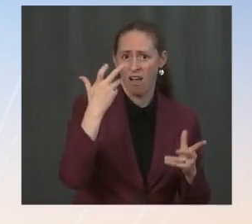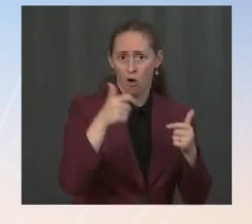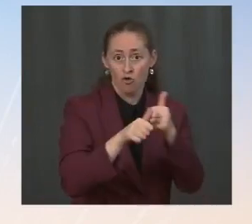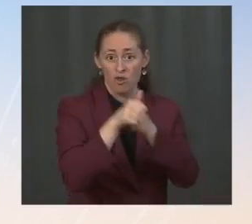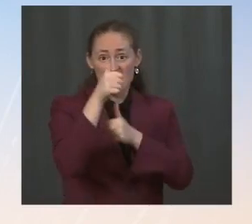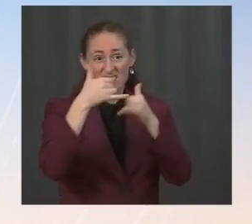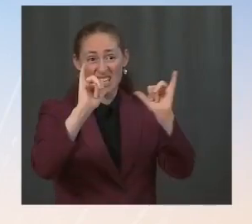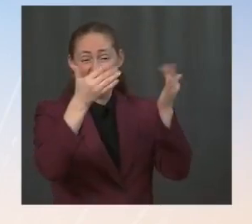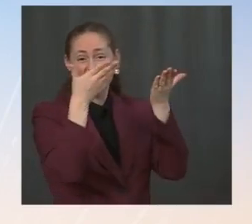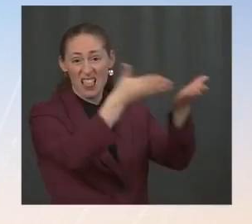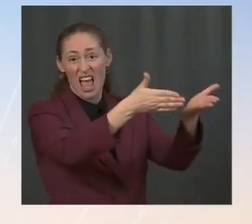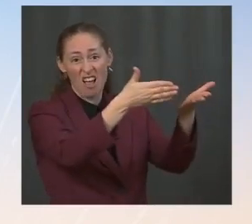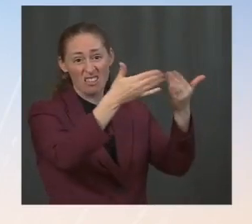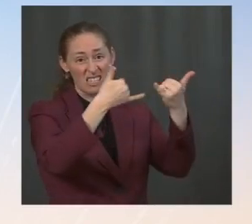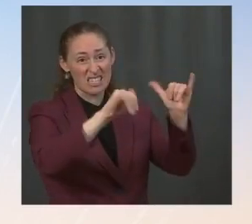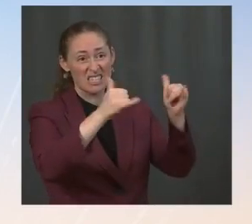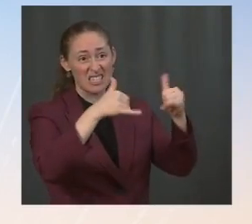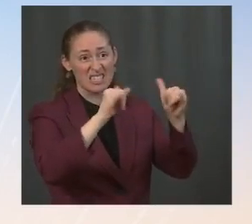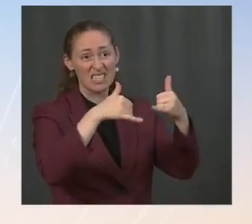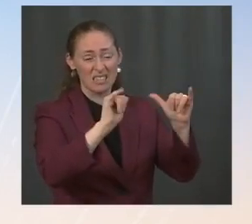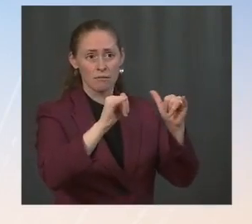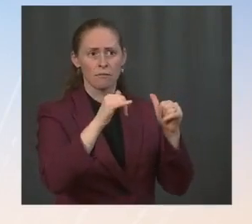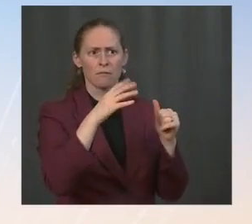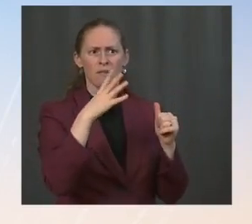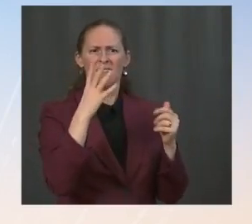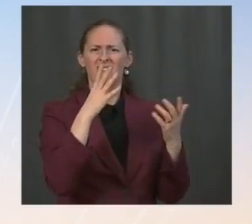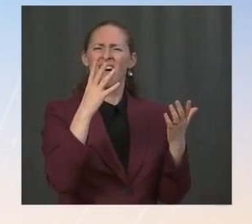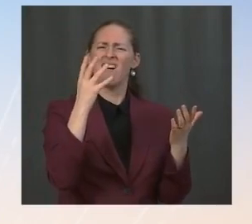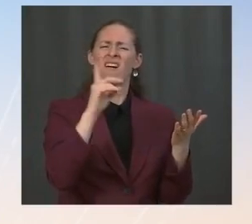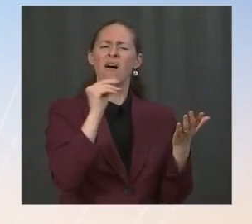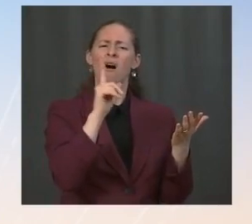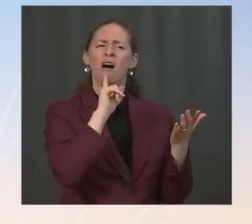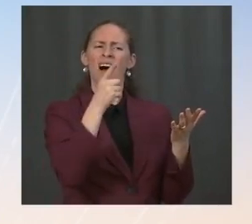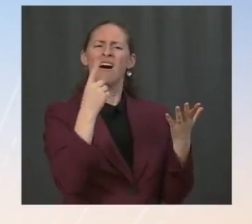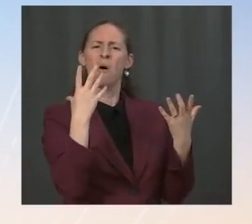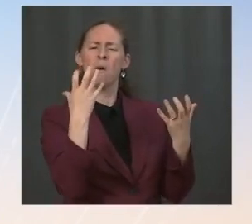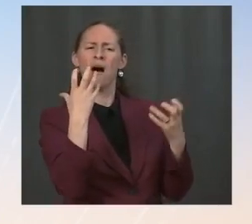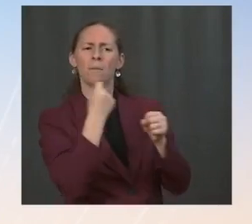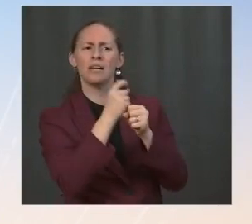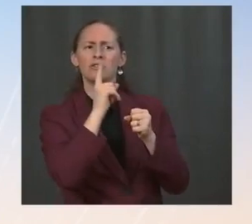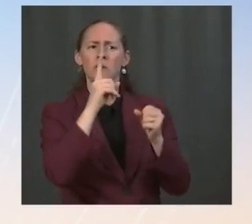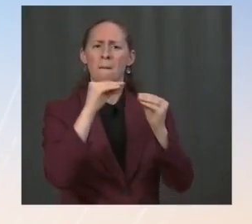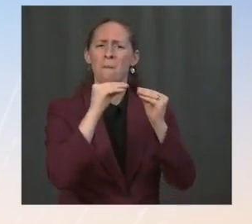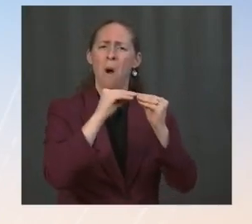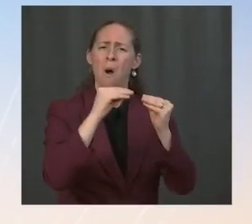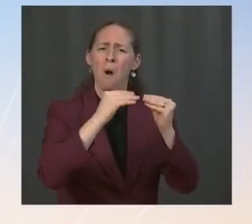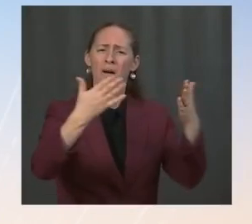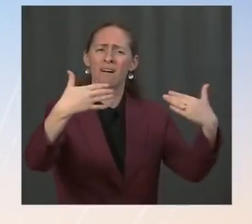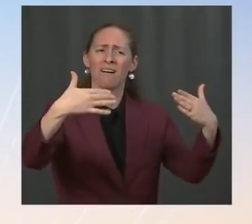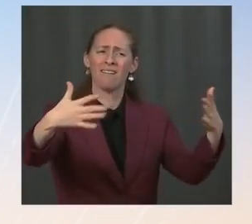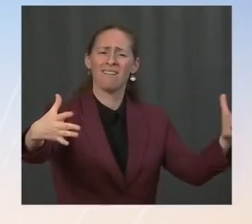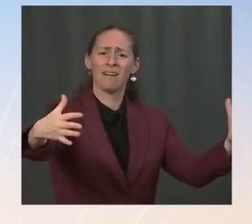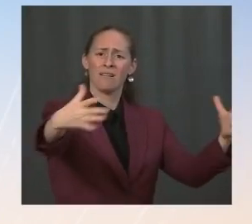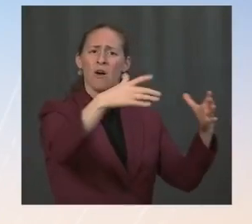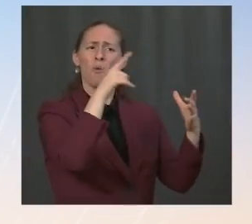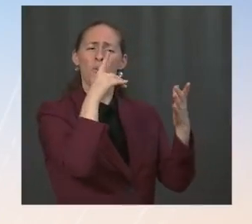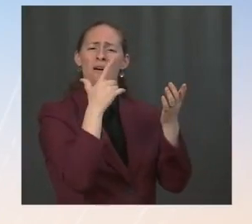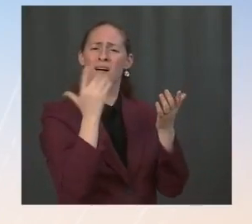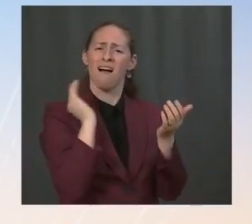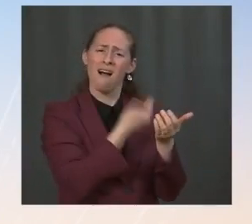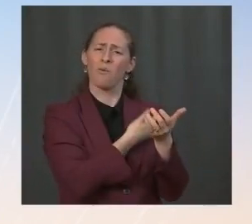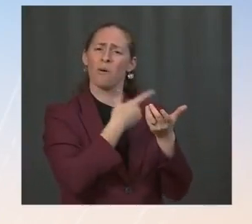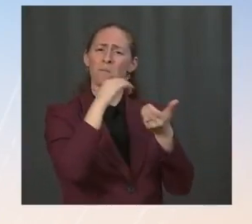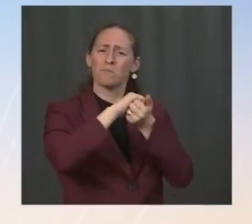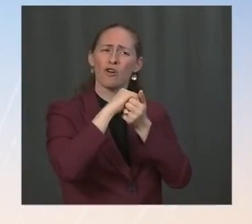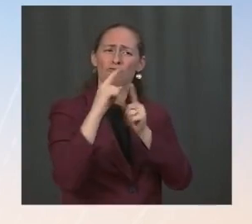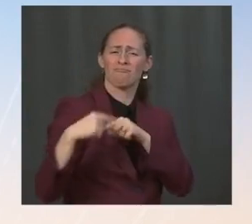second is that we want to be able to have the ability to get individuals out who have been partners of ours after the 31st. And they believe